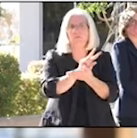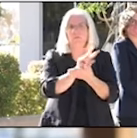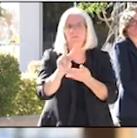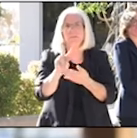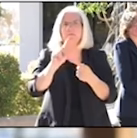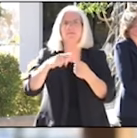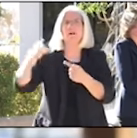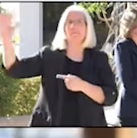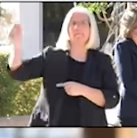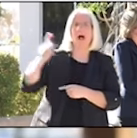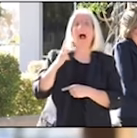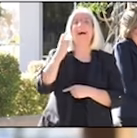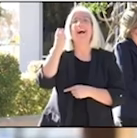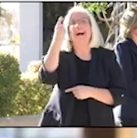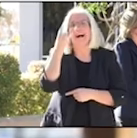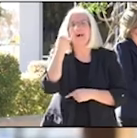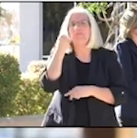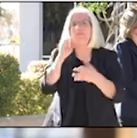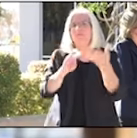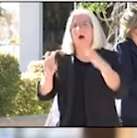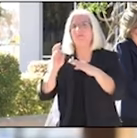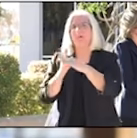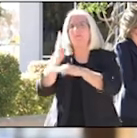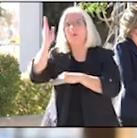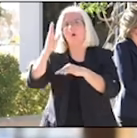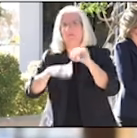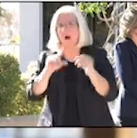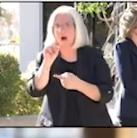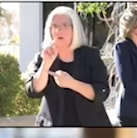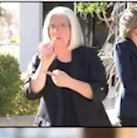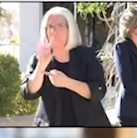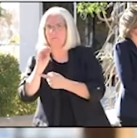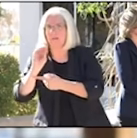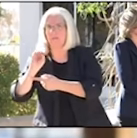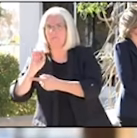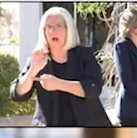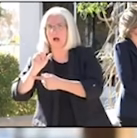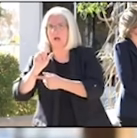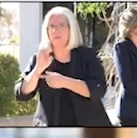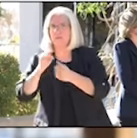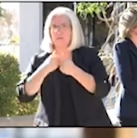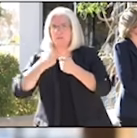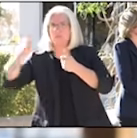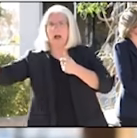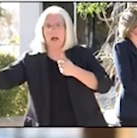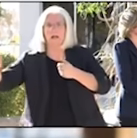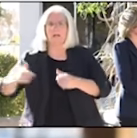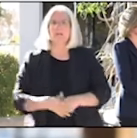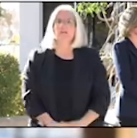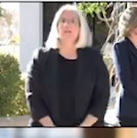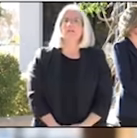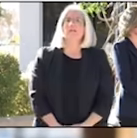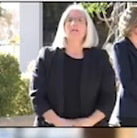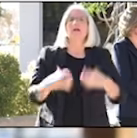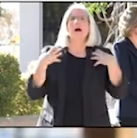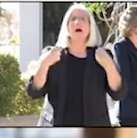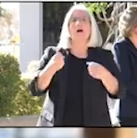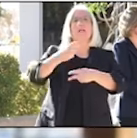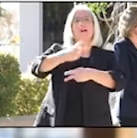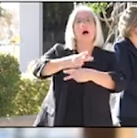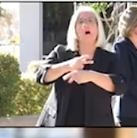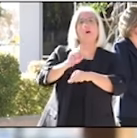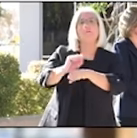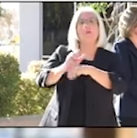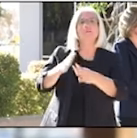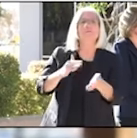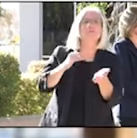than 150 miles away. Healthcare workers who are traveling into the county to provide care to patients